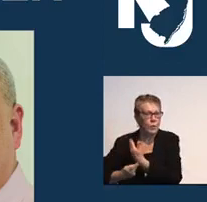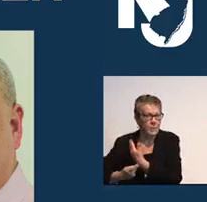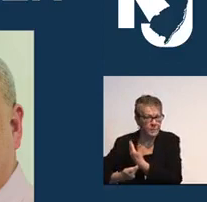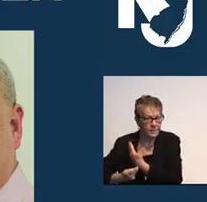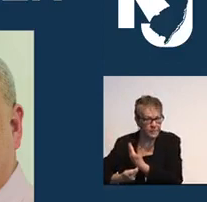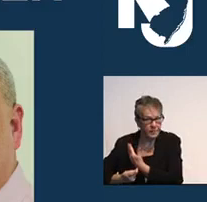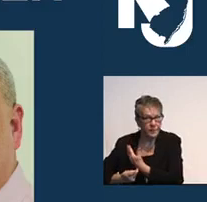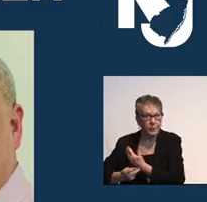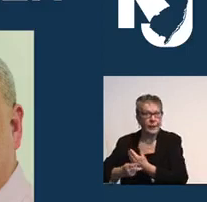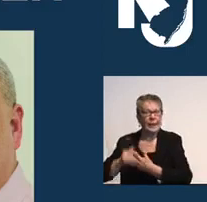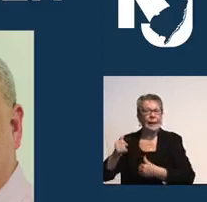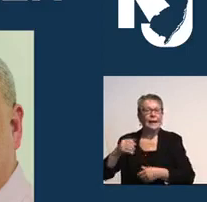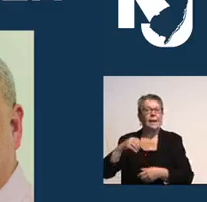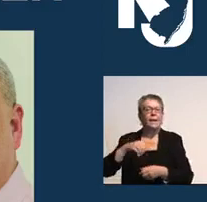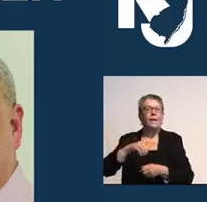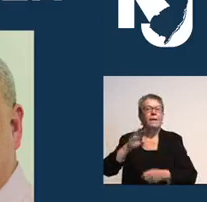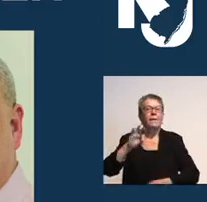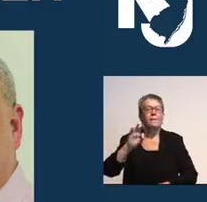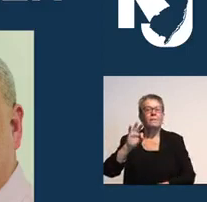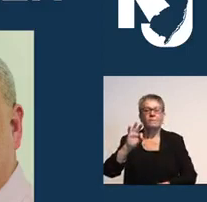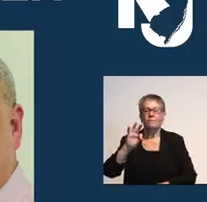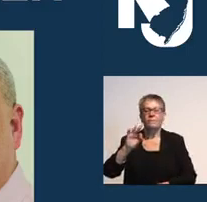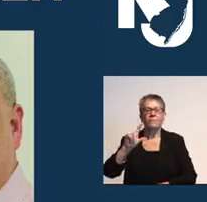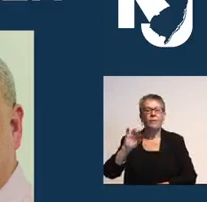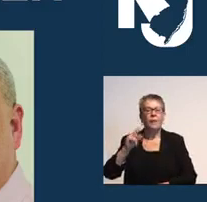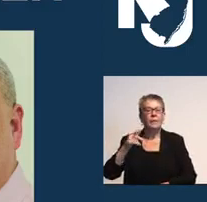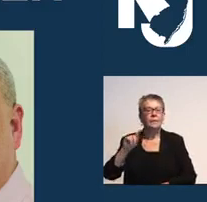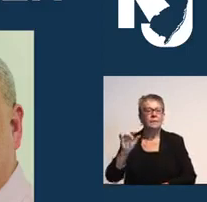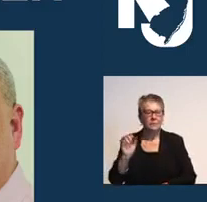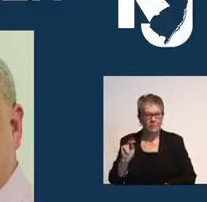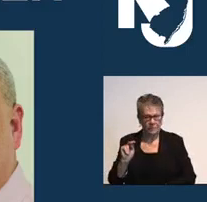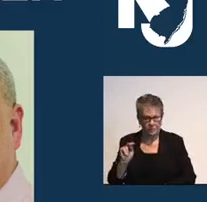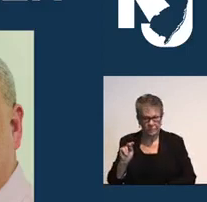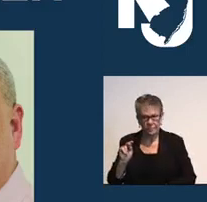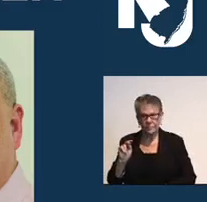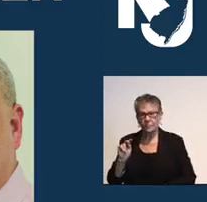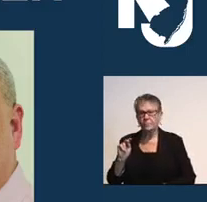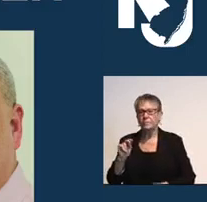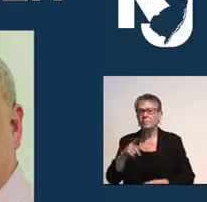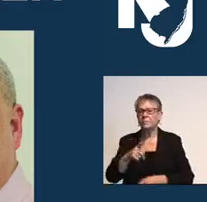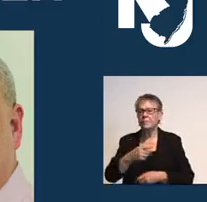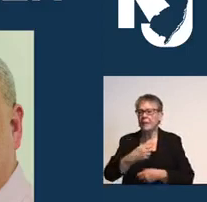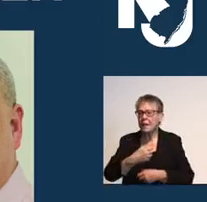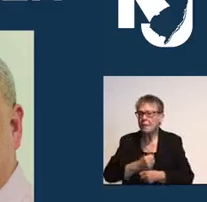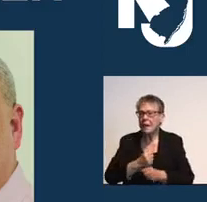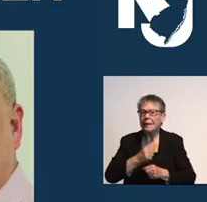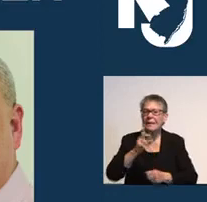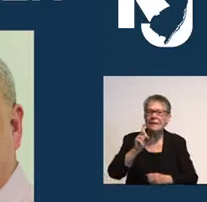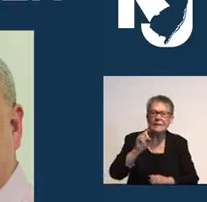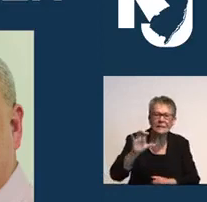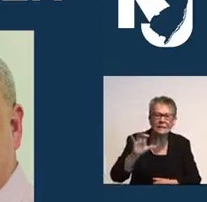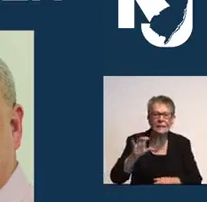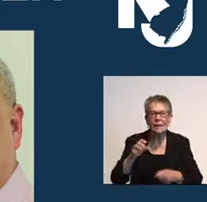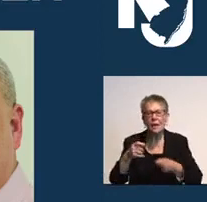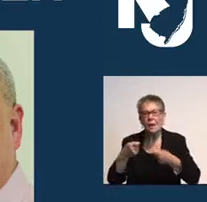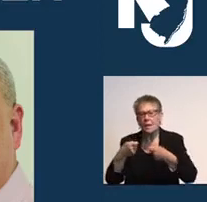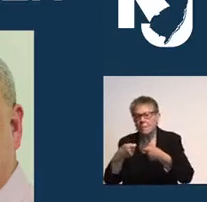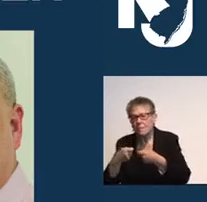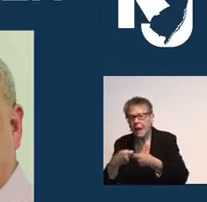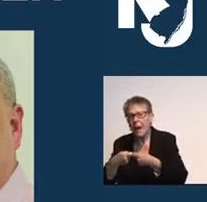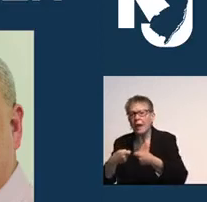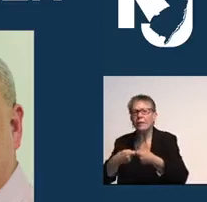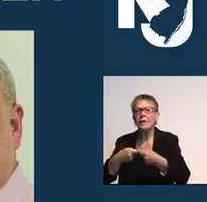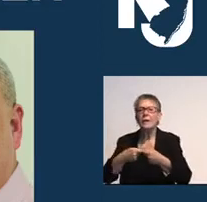company that has provided standardized design and programmable DC power supplies to the aerospace